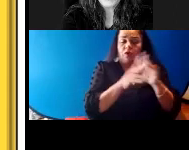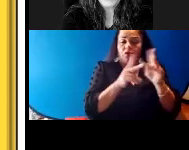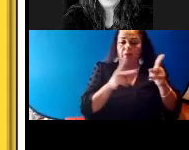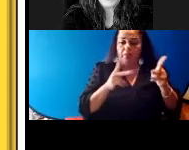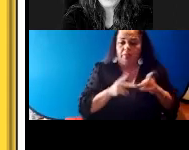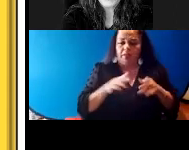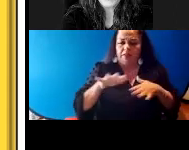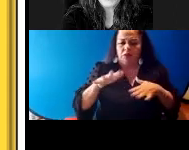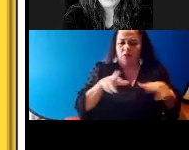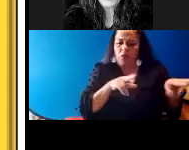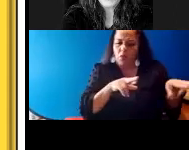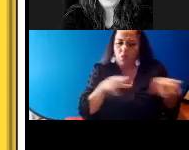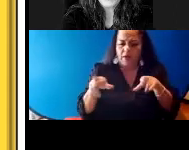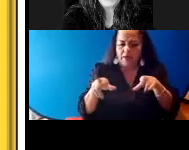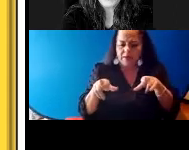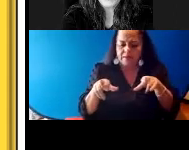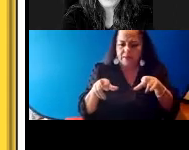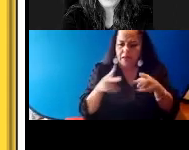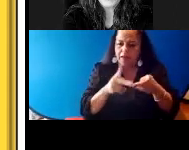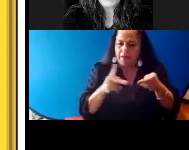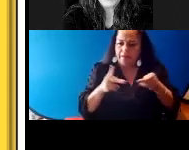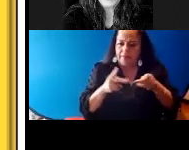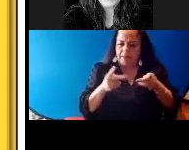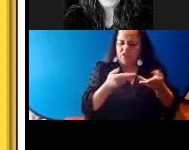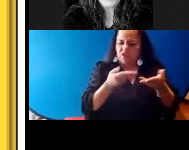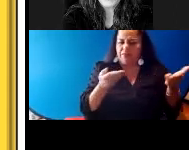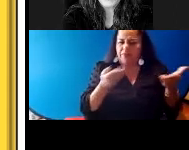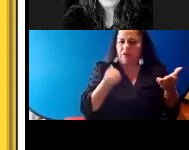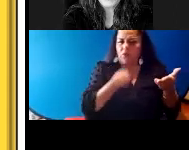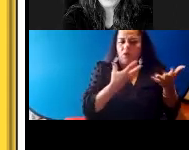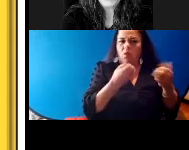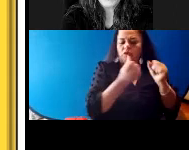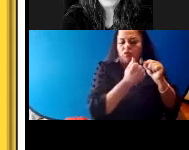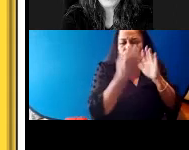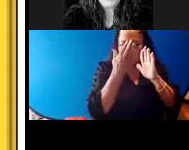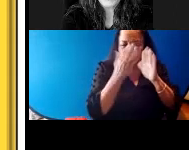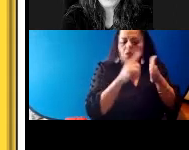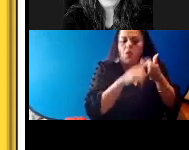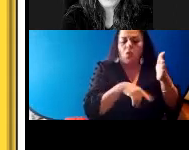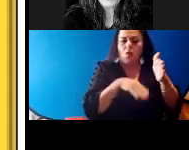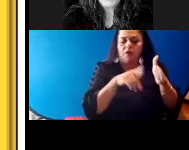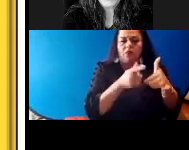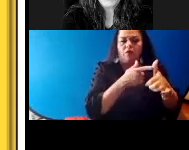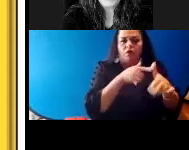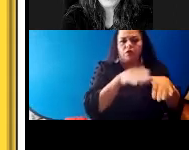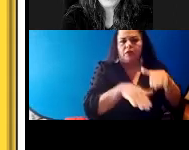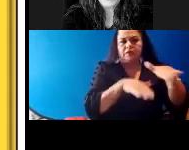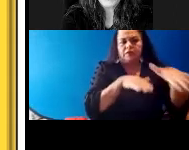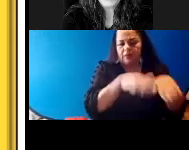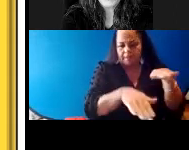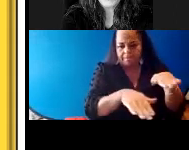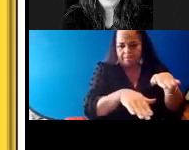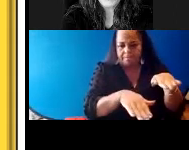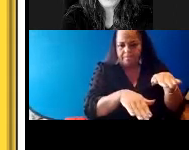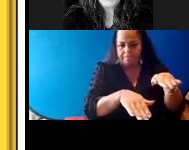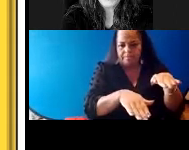of a readiness space or piece that we want to address, right? And look at what's the first step before we think a place is actually ready to